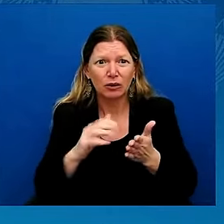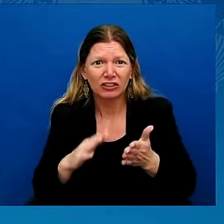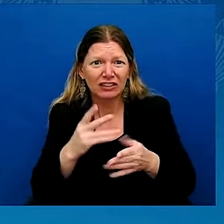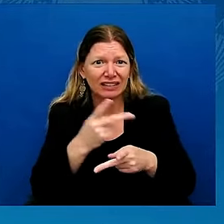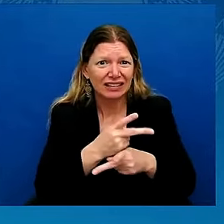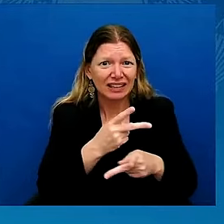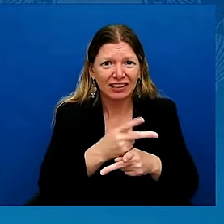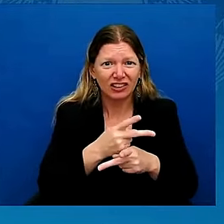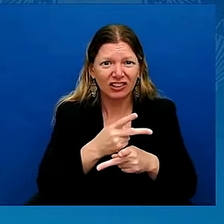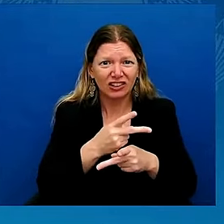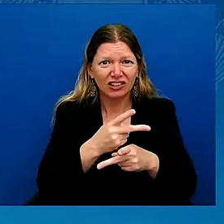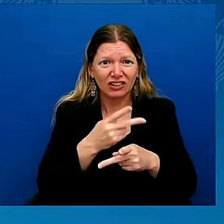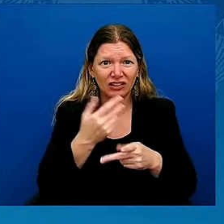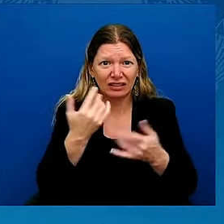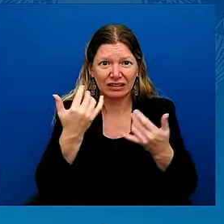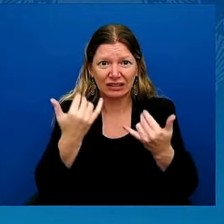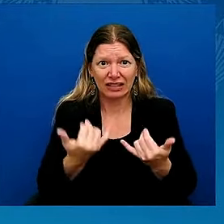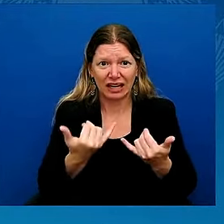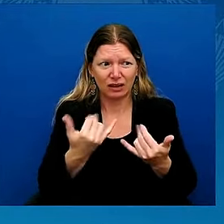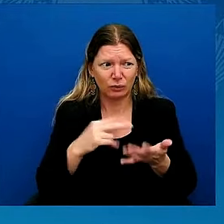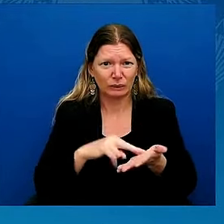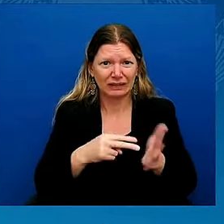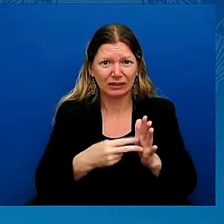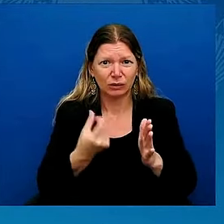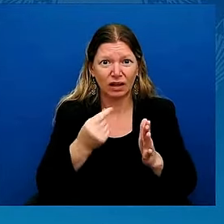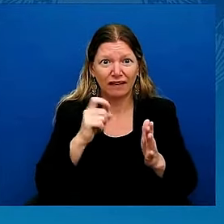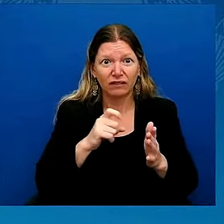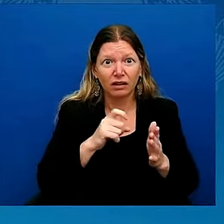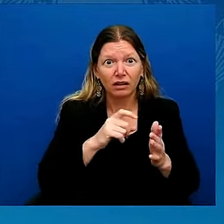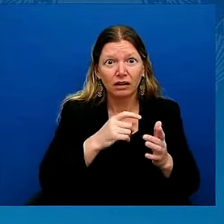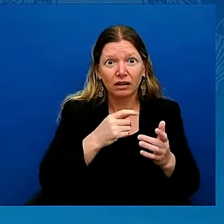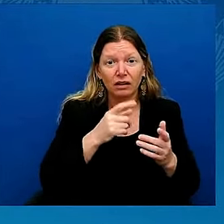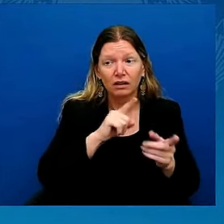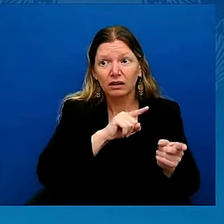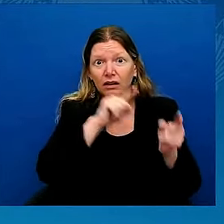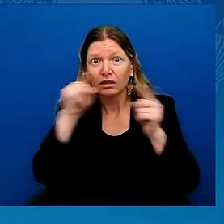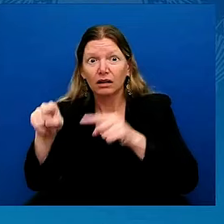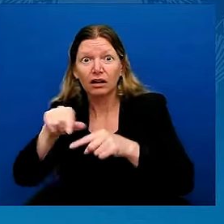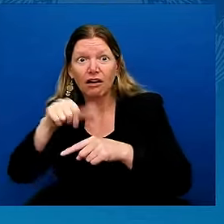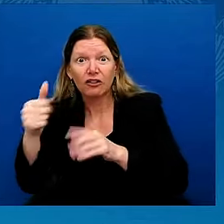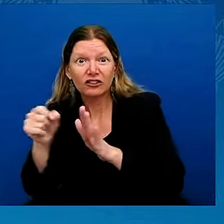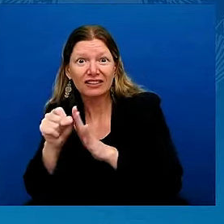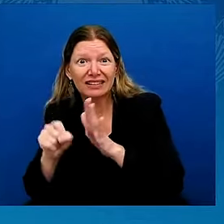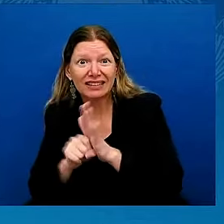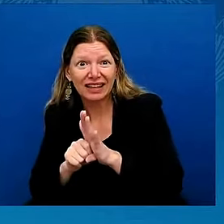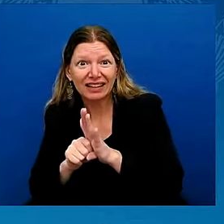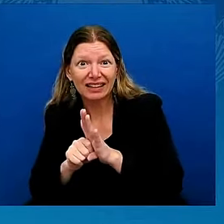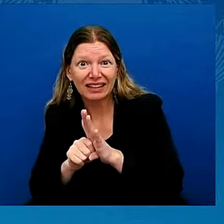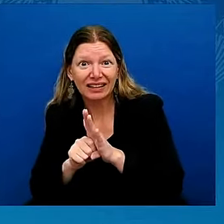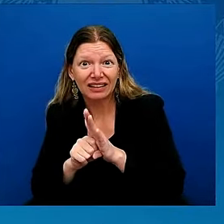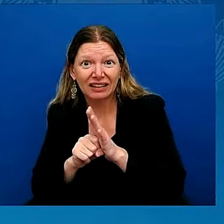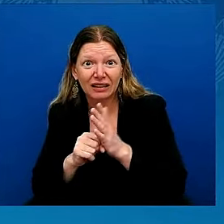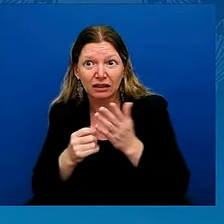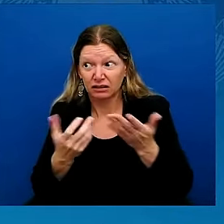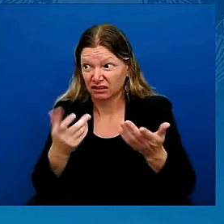state. God help her that she has some extra money to pay for that plane